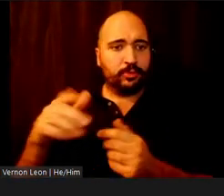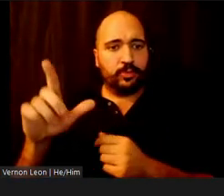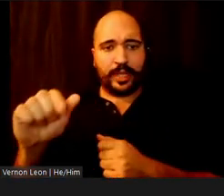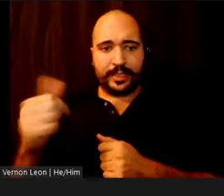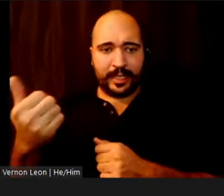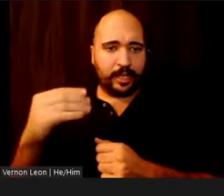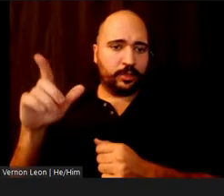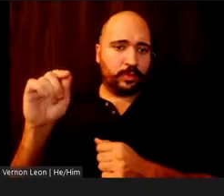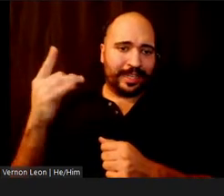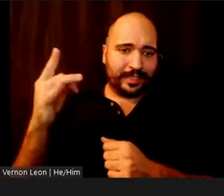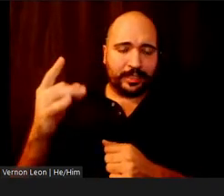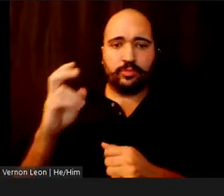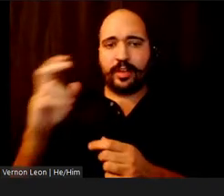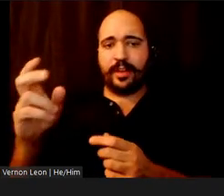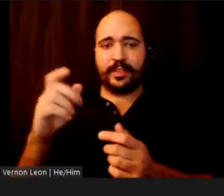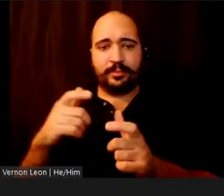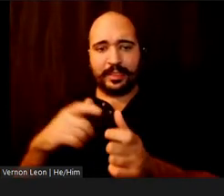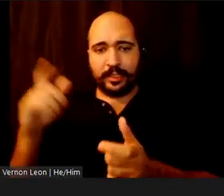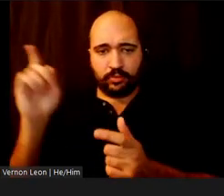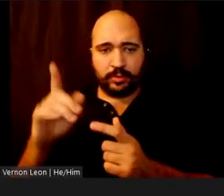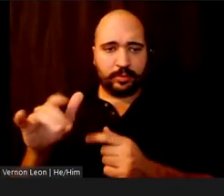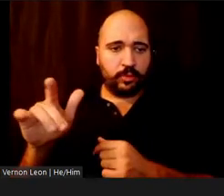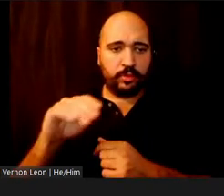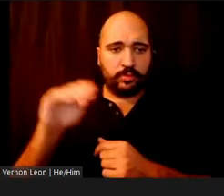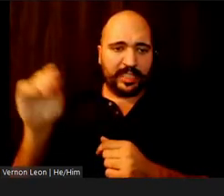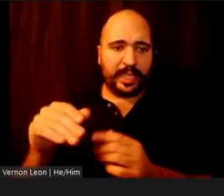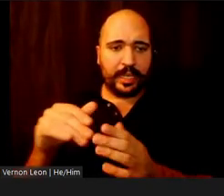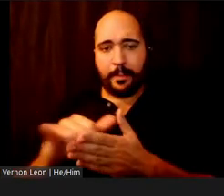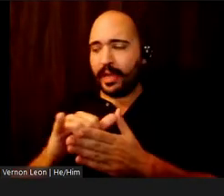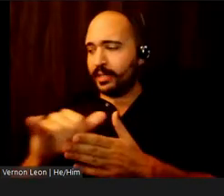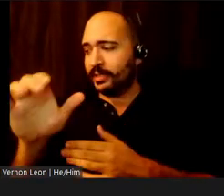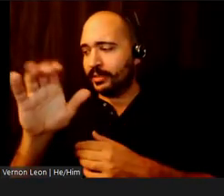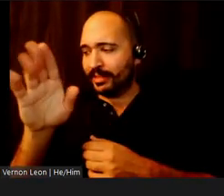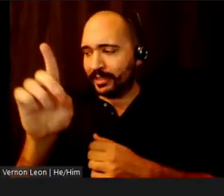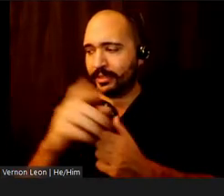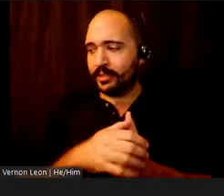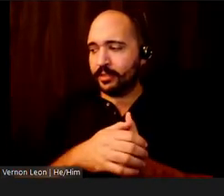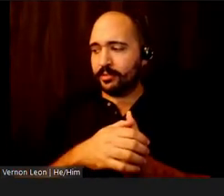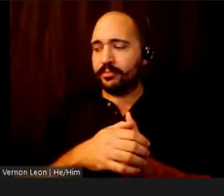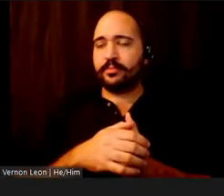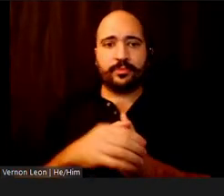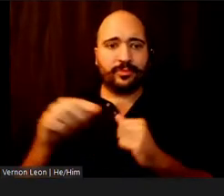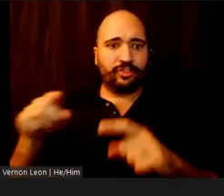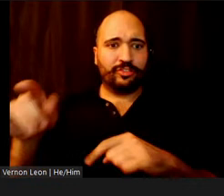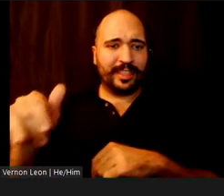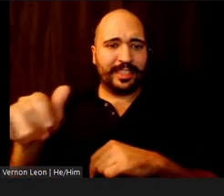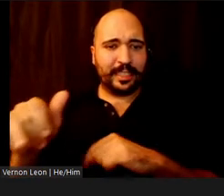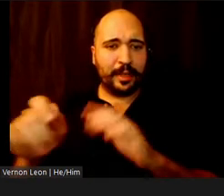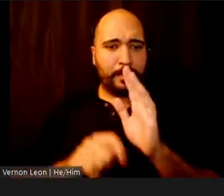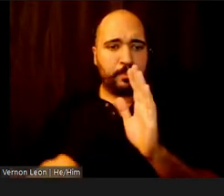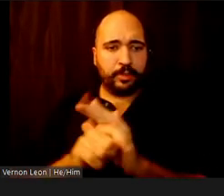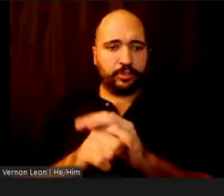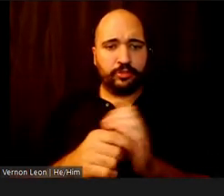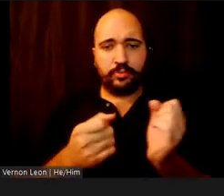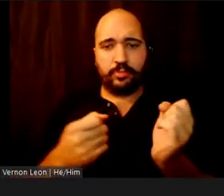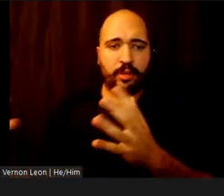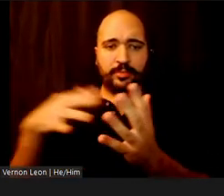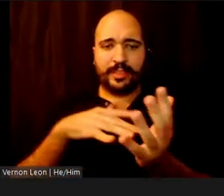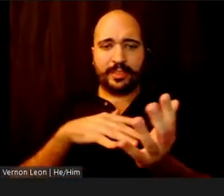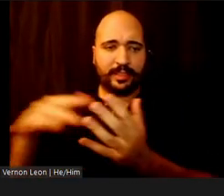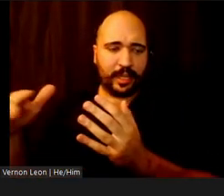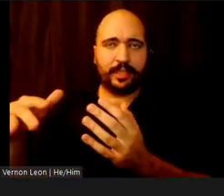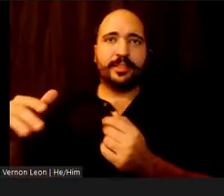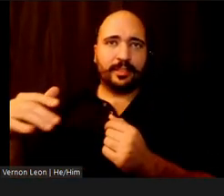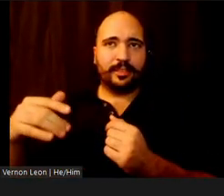decreased by 23% in Manhattan's Central Business District, or CBB. And during that same period, multiple studies and panels